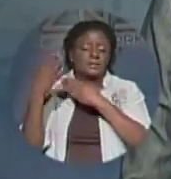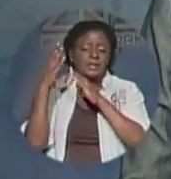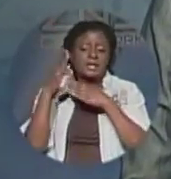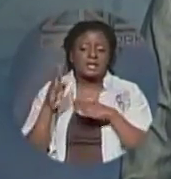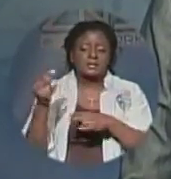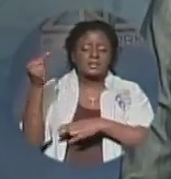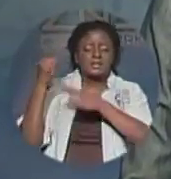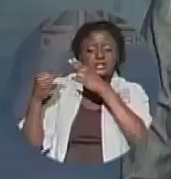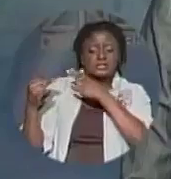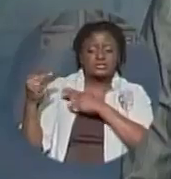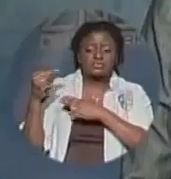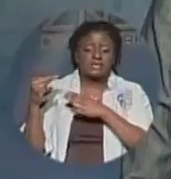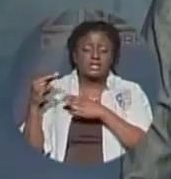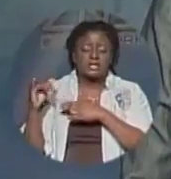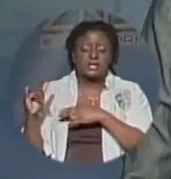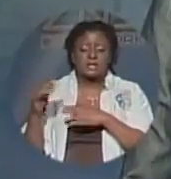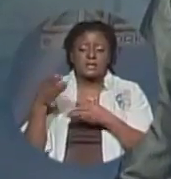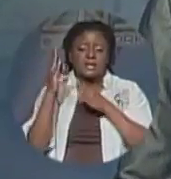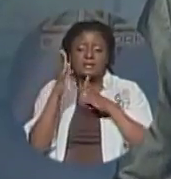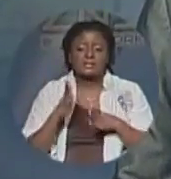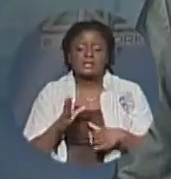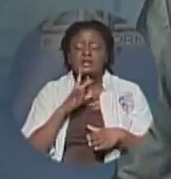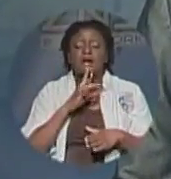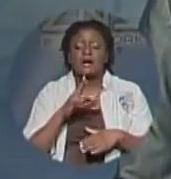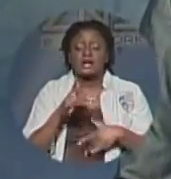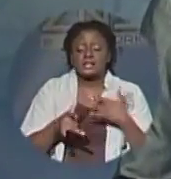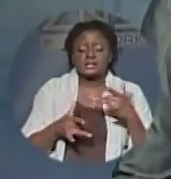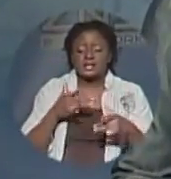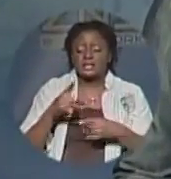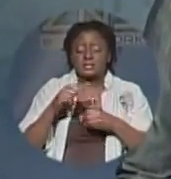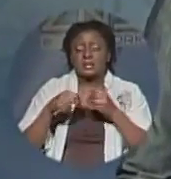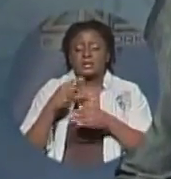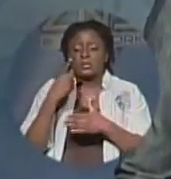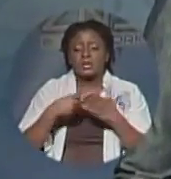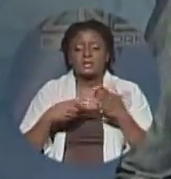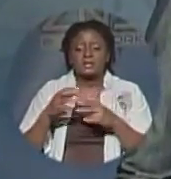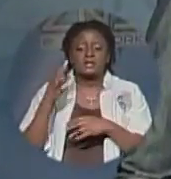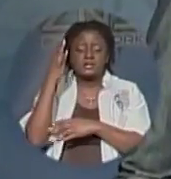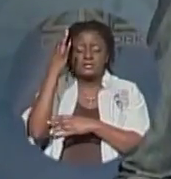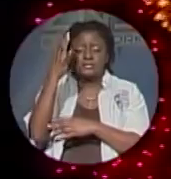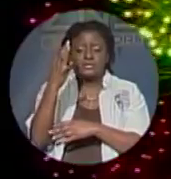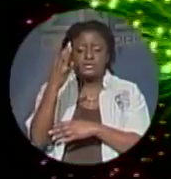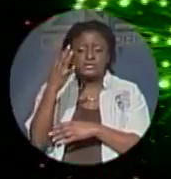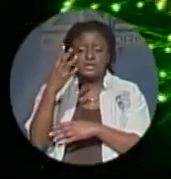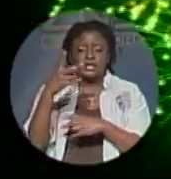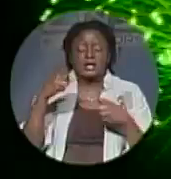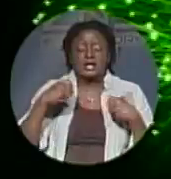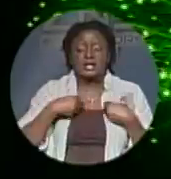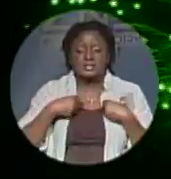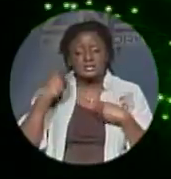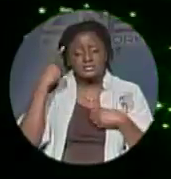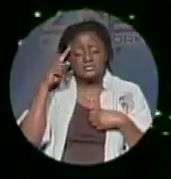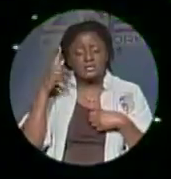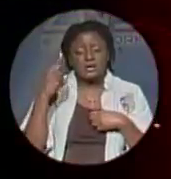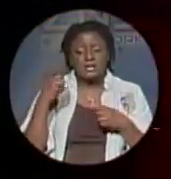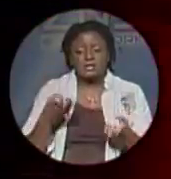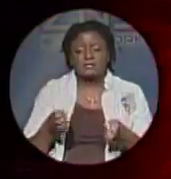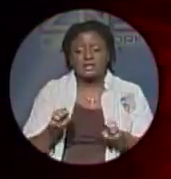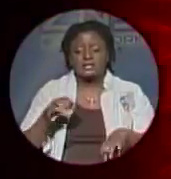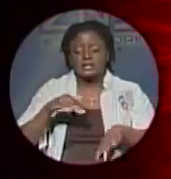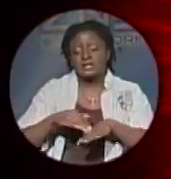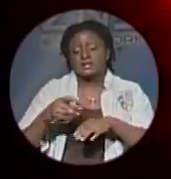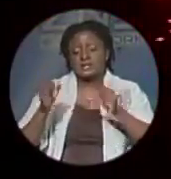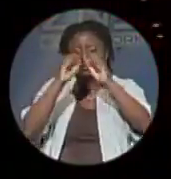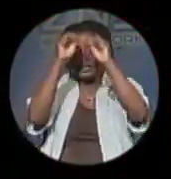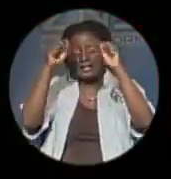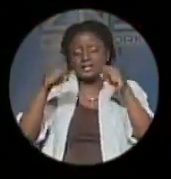the future holds for events at the stadium. Our Syann Thompson has more. It was a night that will forever be etched in